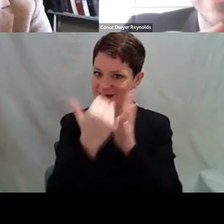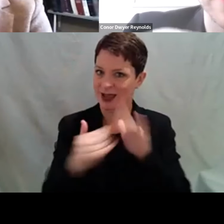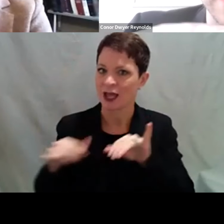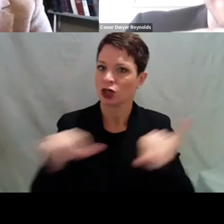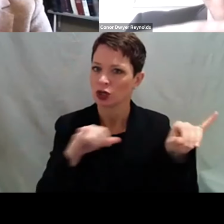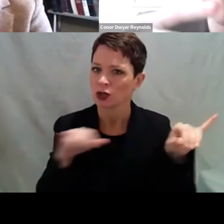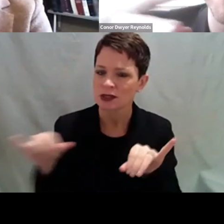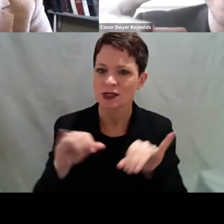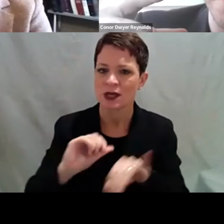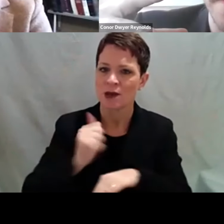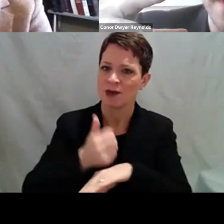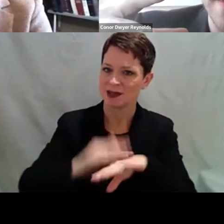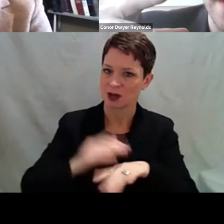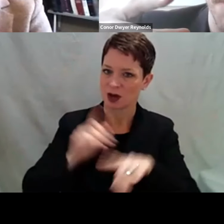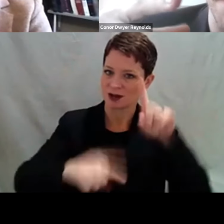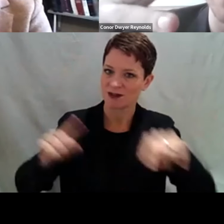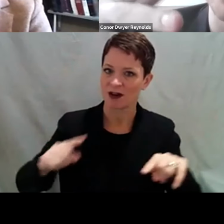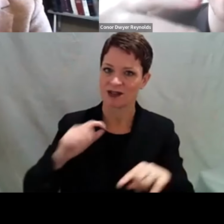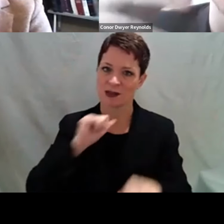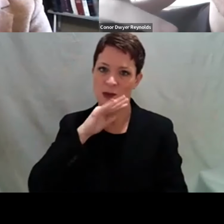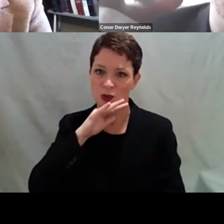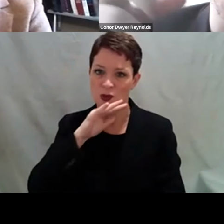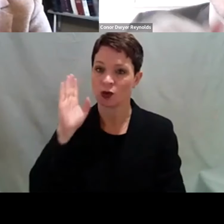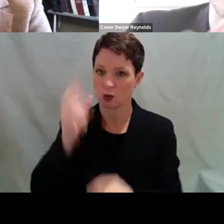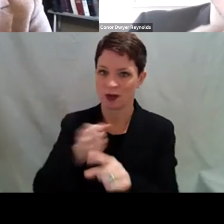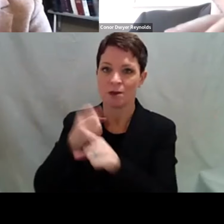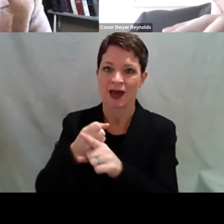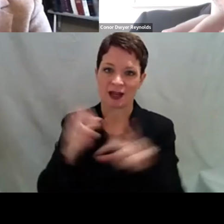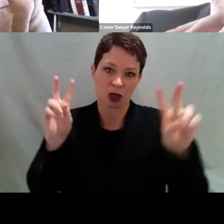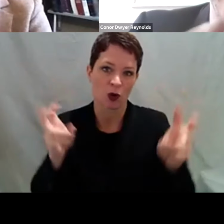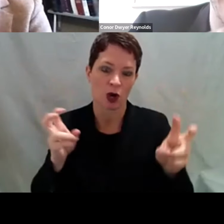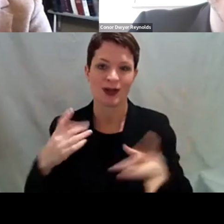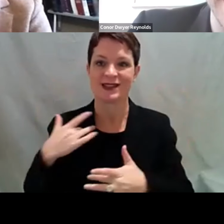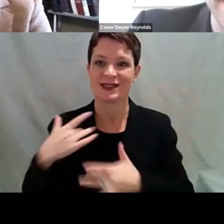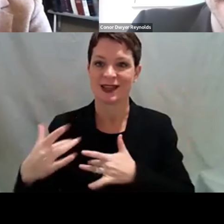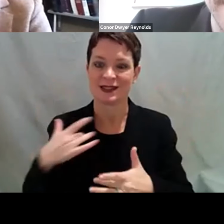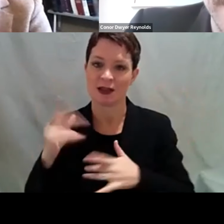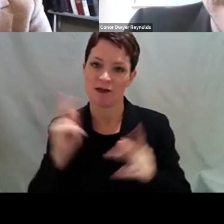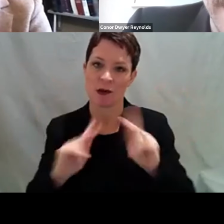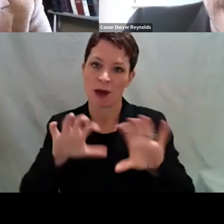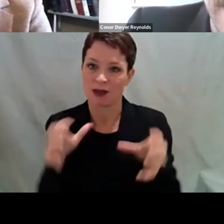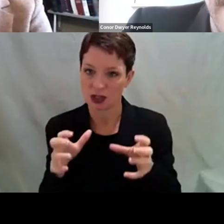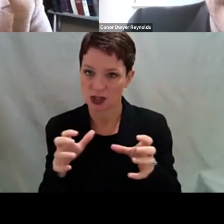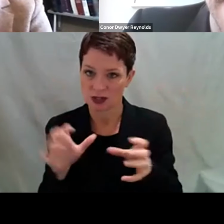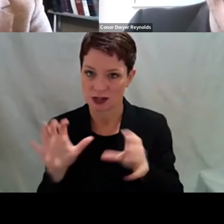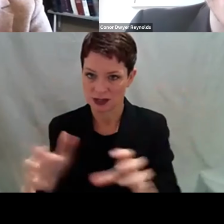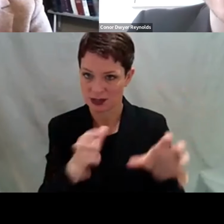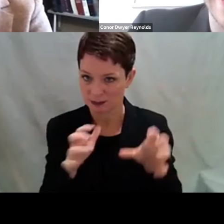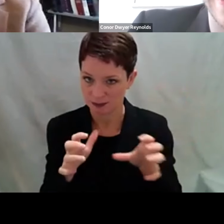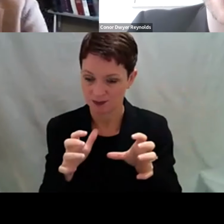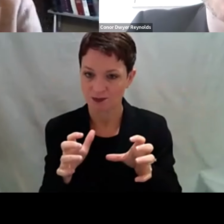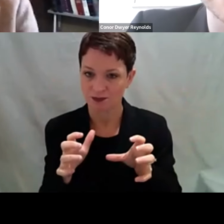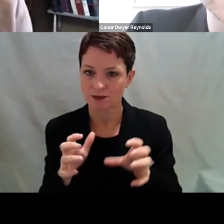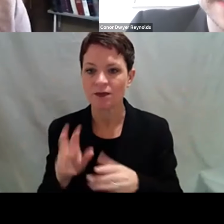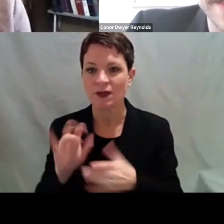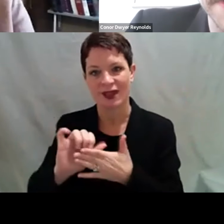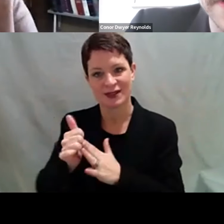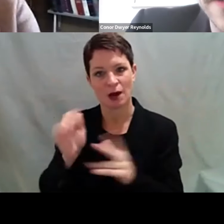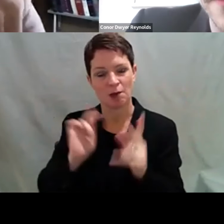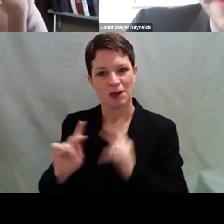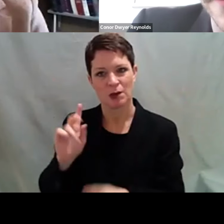how different levels of pollutants will affect, quote, sensitive populations. That is how people